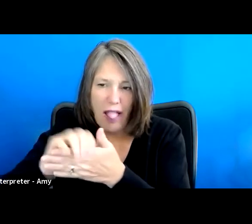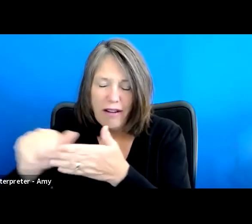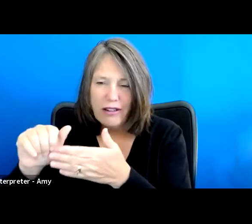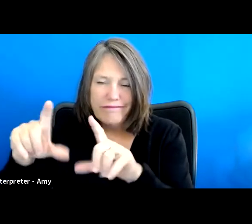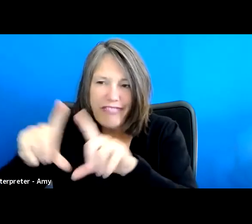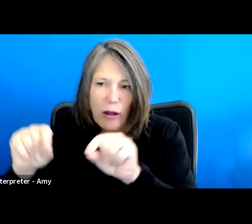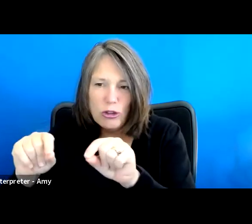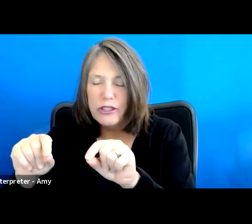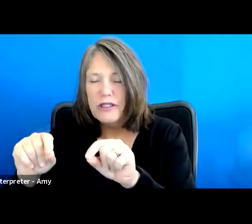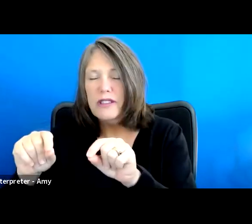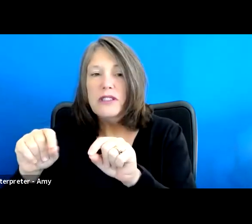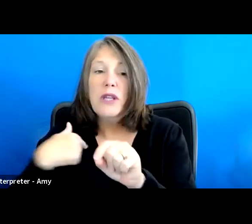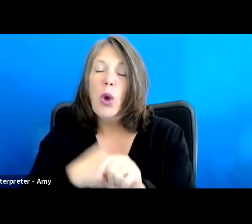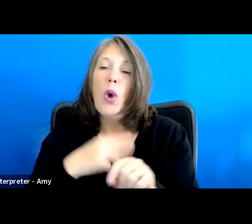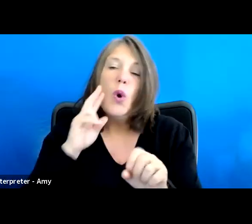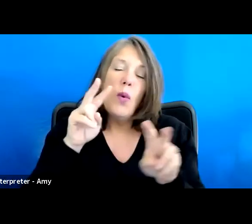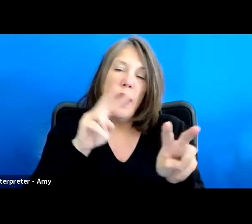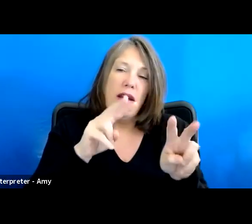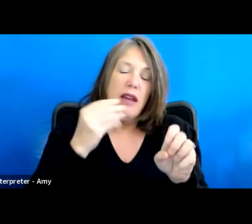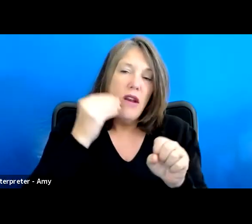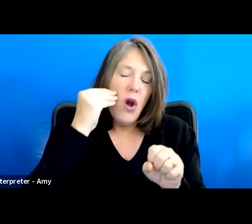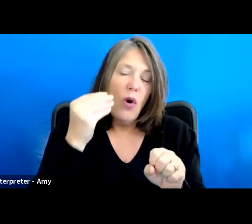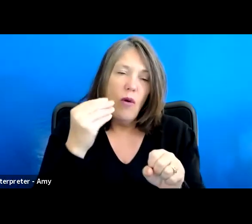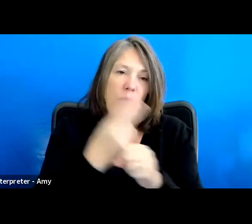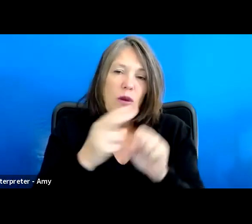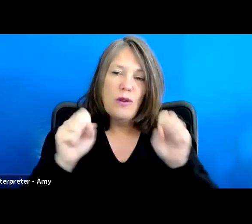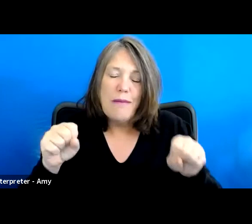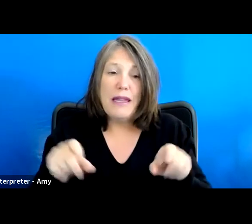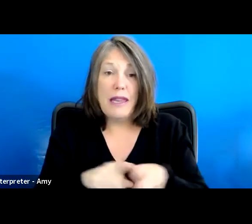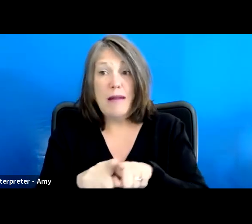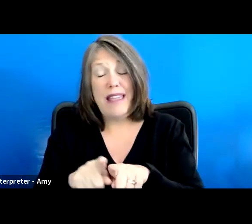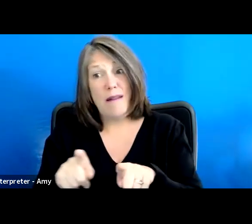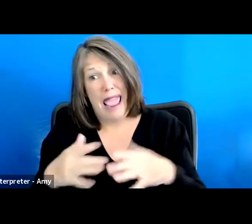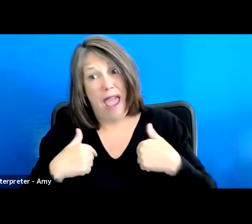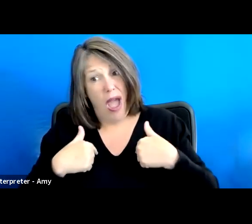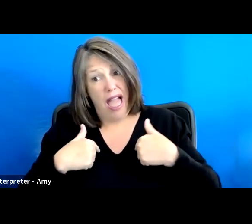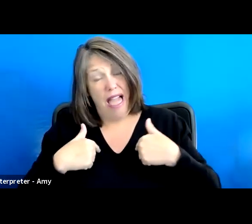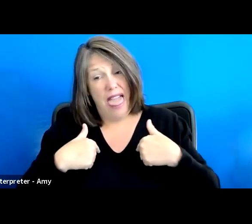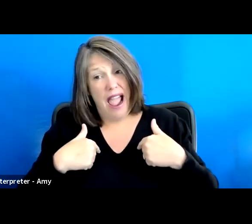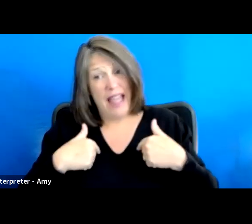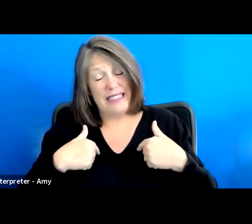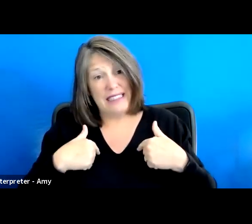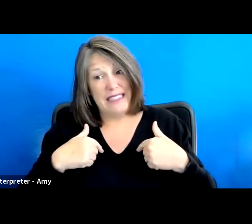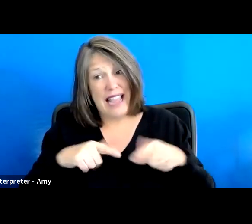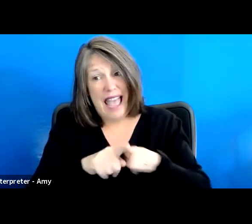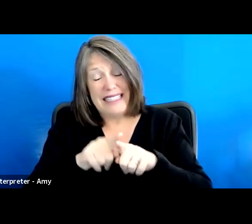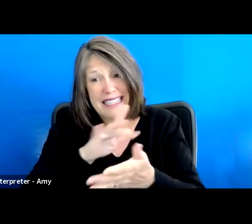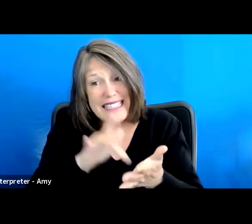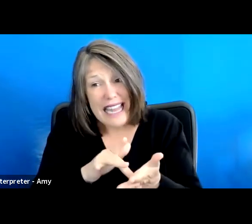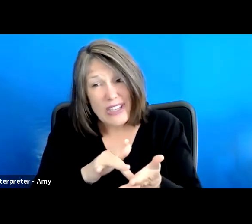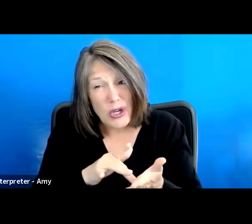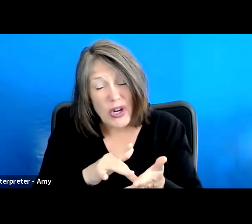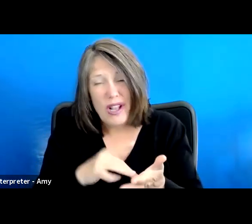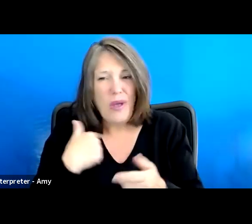So we looked at home usability saying, you know, maybe as a center, we can't afford to give everyone a pot of money, but we can work